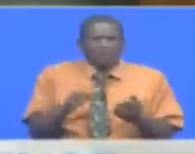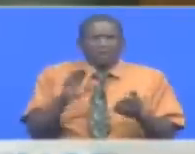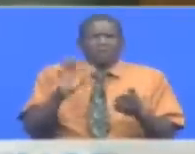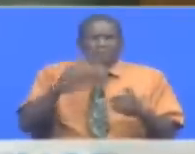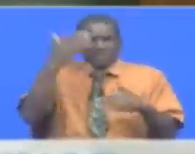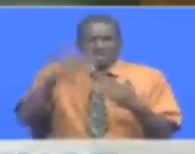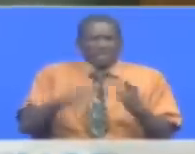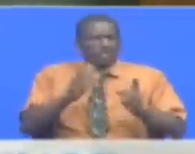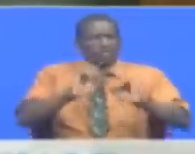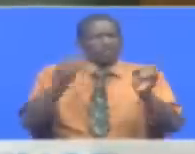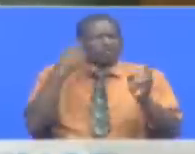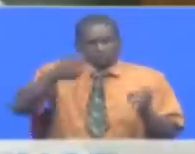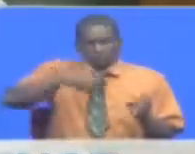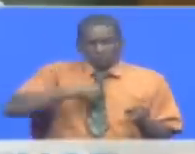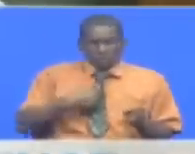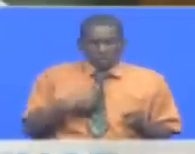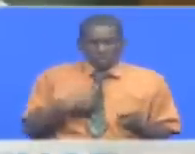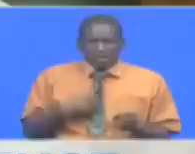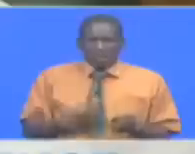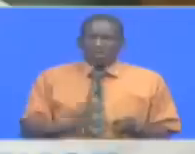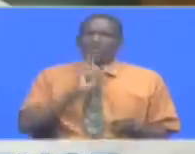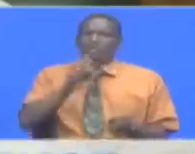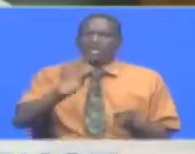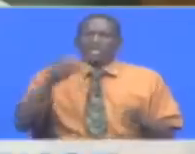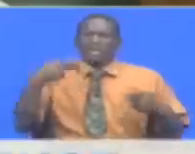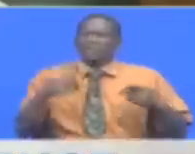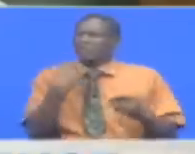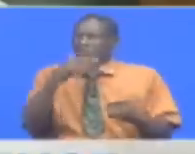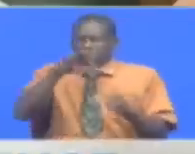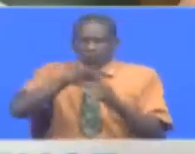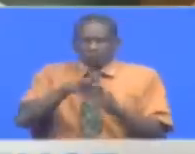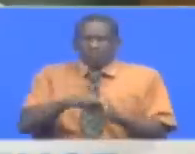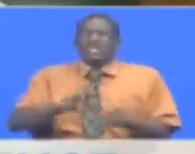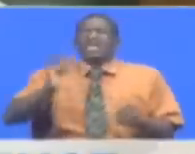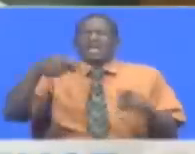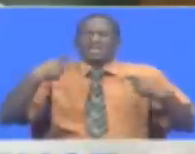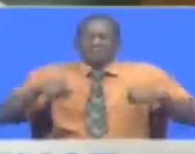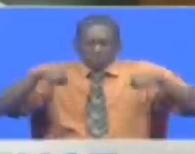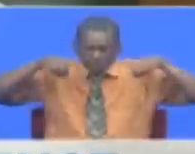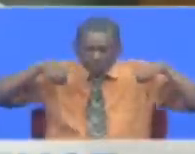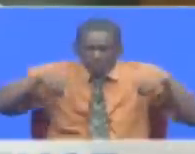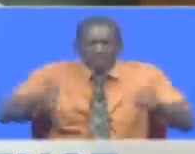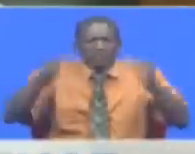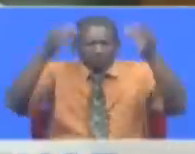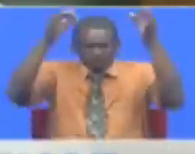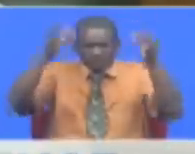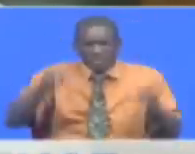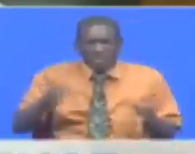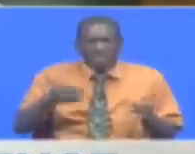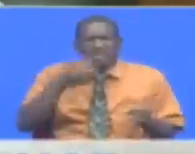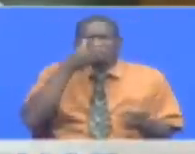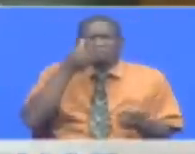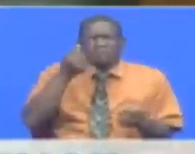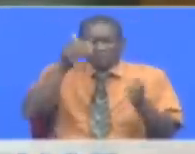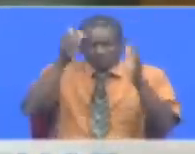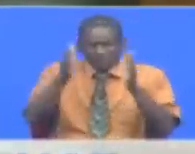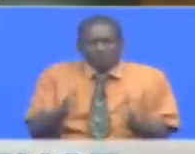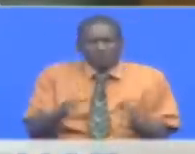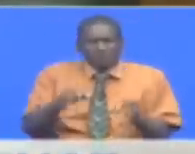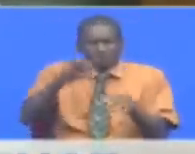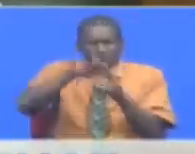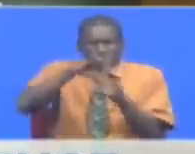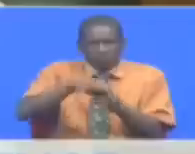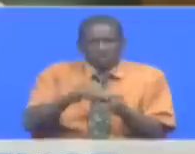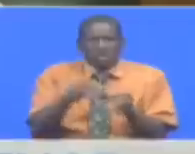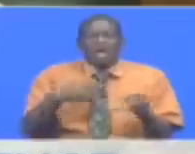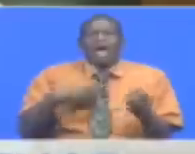is not for me to dictate to Kenyans who to elect. It is for Kenyans to decide what is in their best interest. And my hope and my